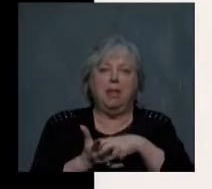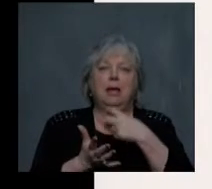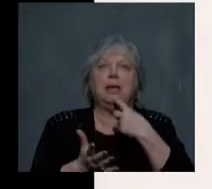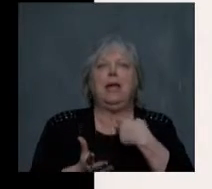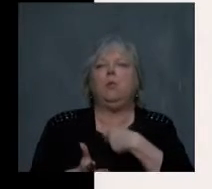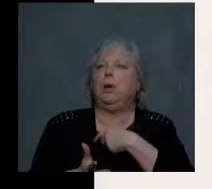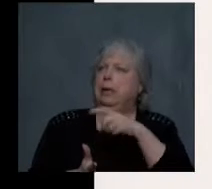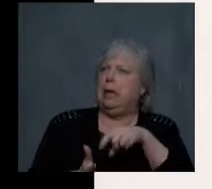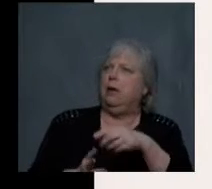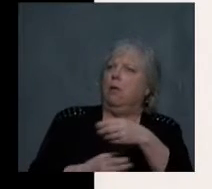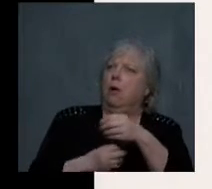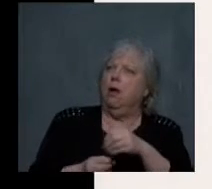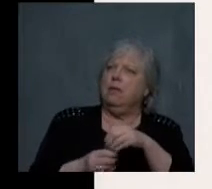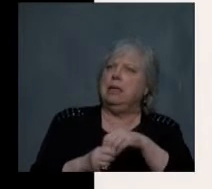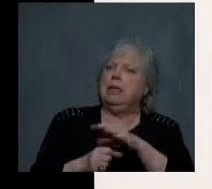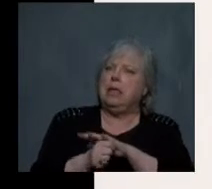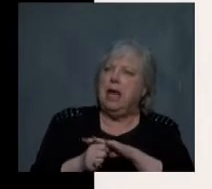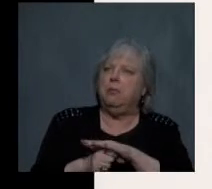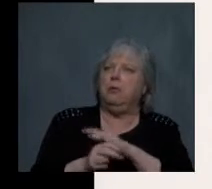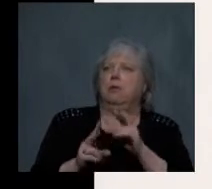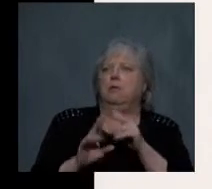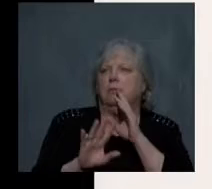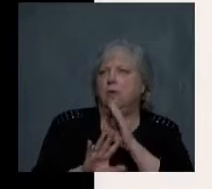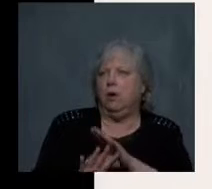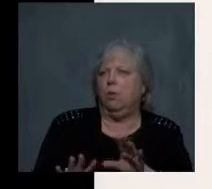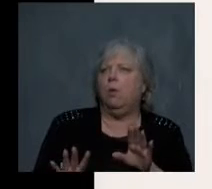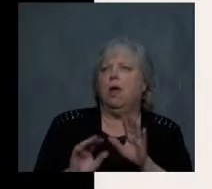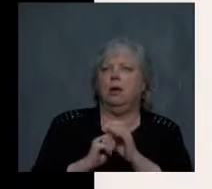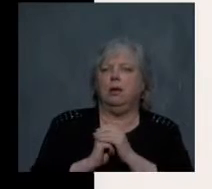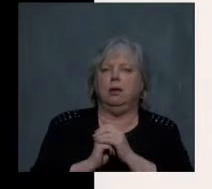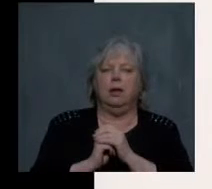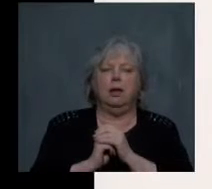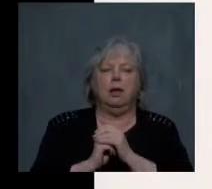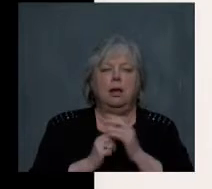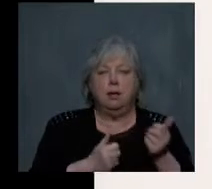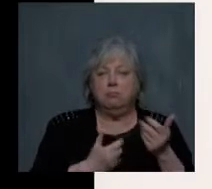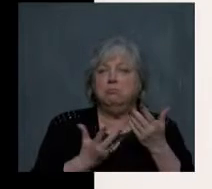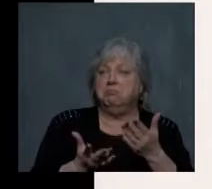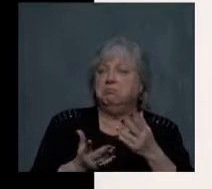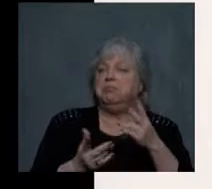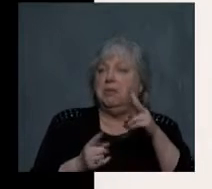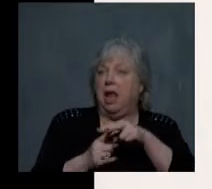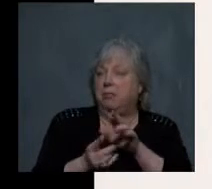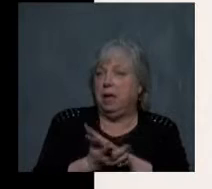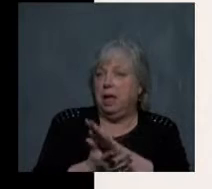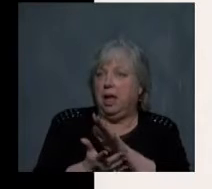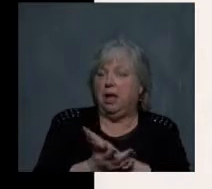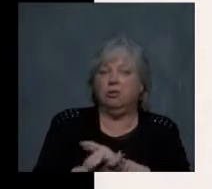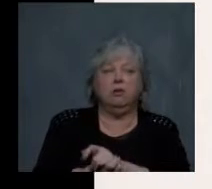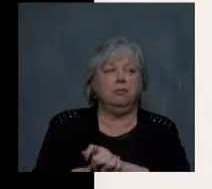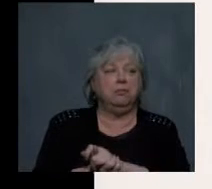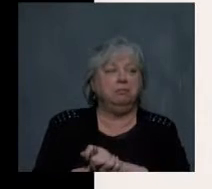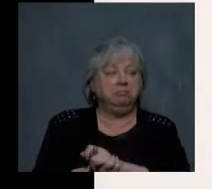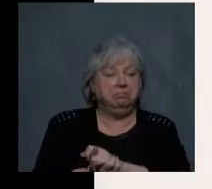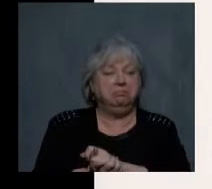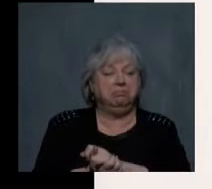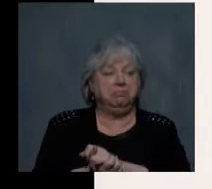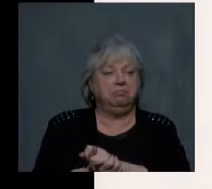need an office in the neighborhood, very quiet office. And they submitted an application. We'll go to the next frame.